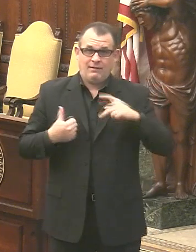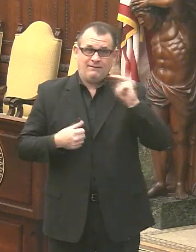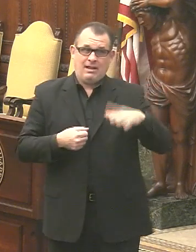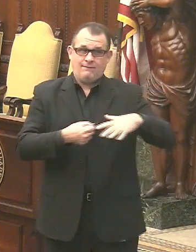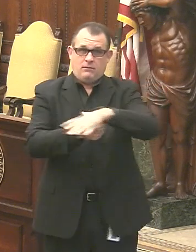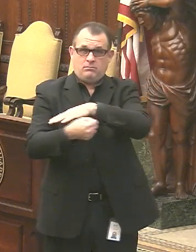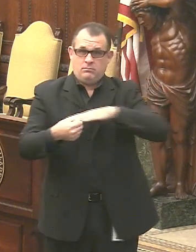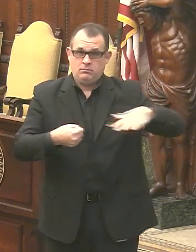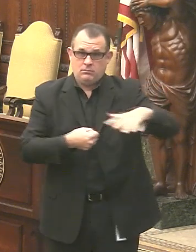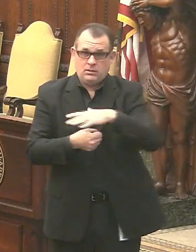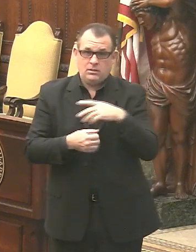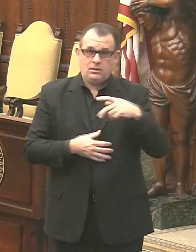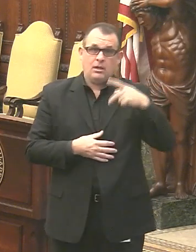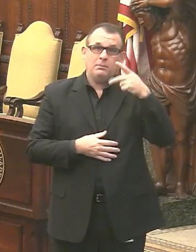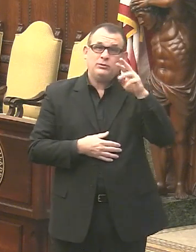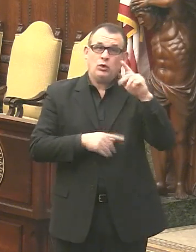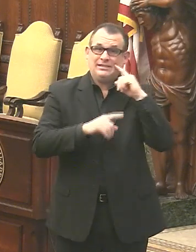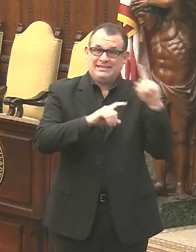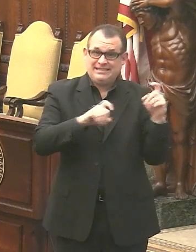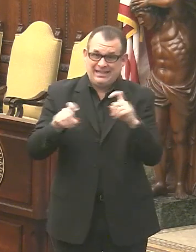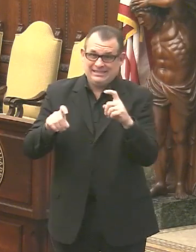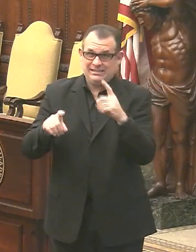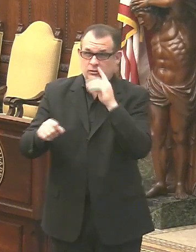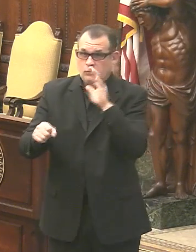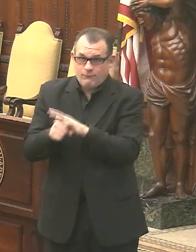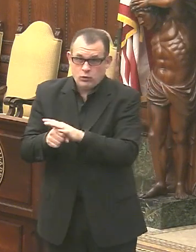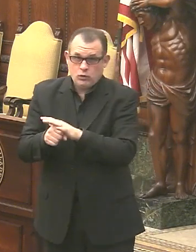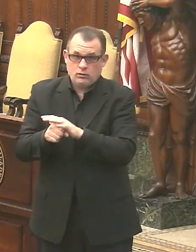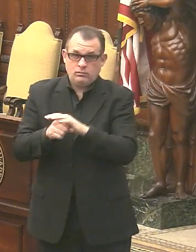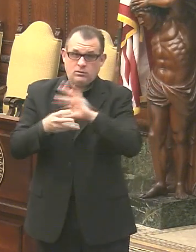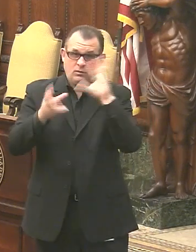the PCR test, bringing us to a total of